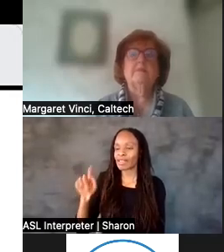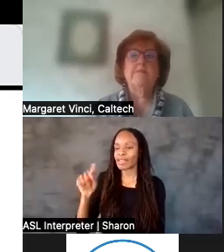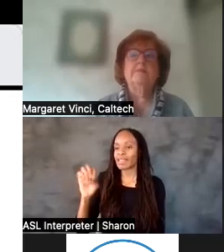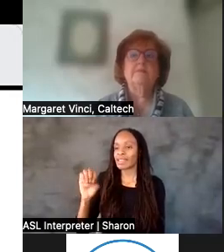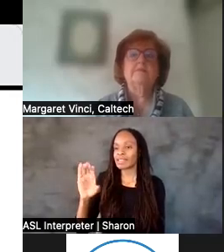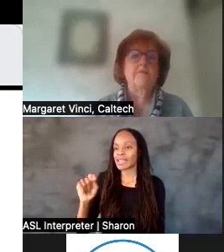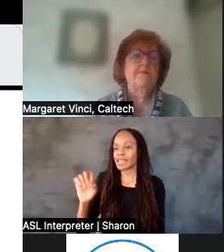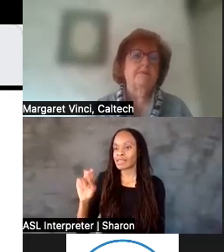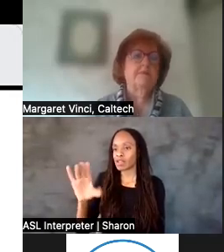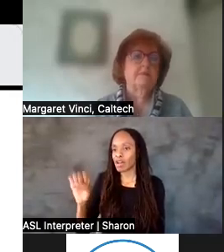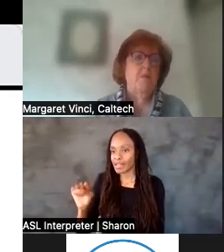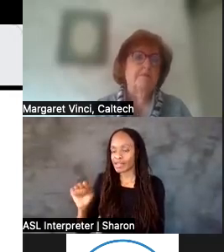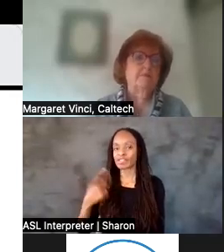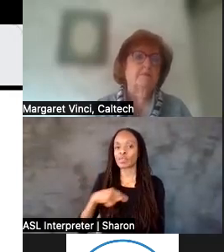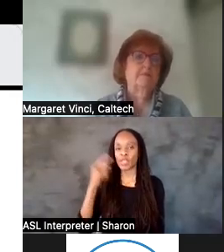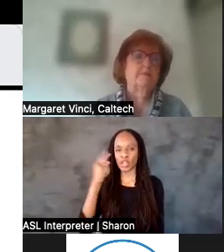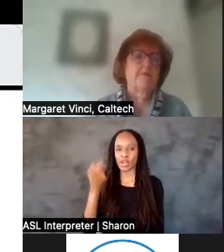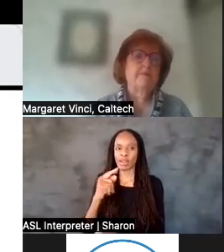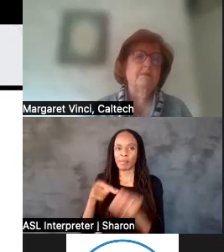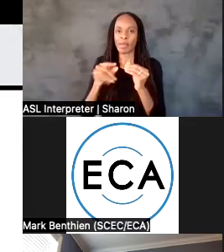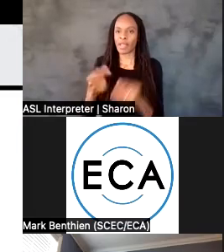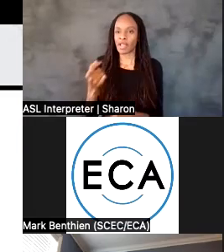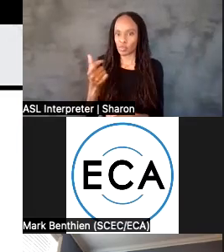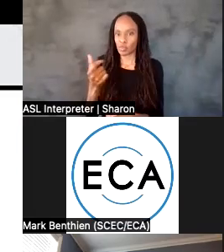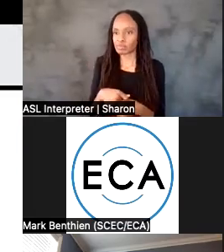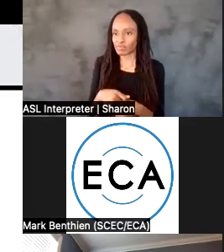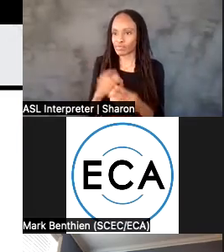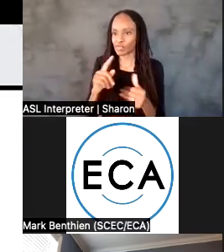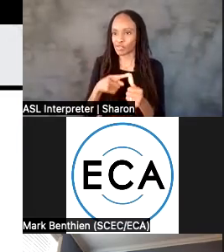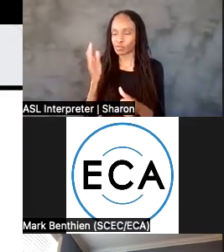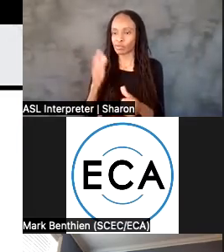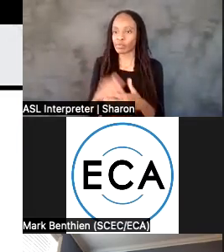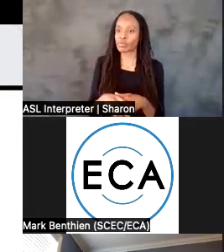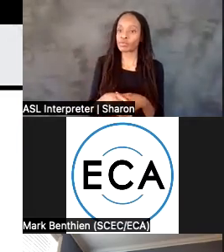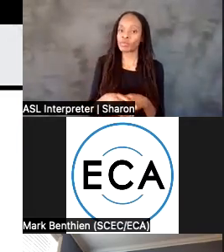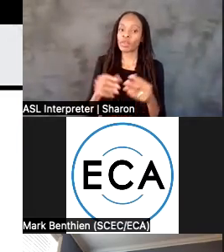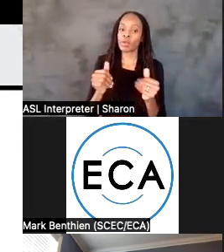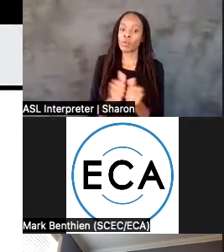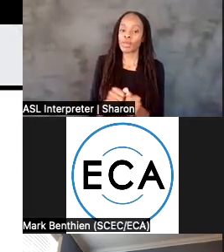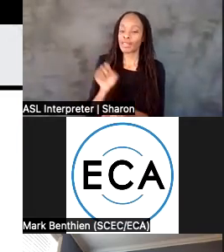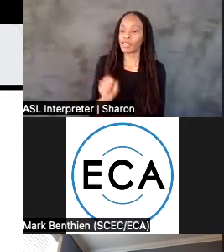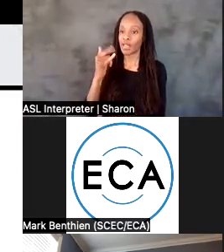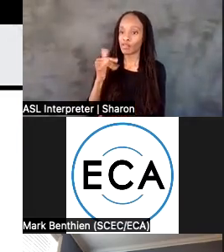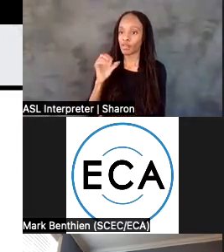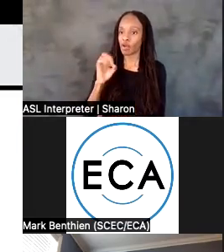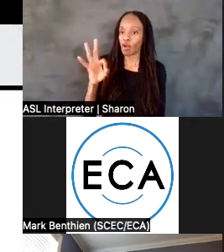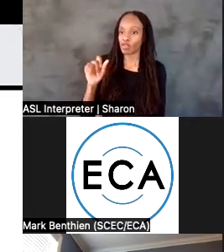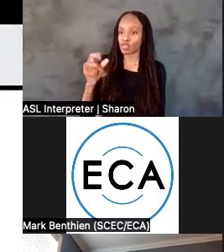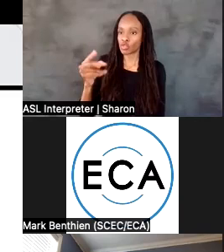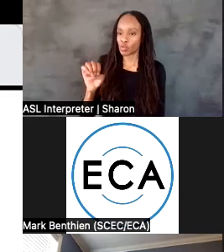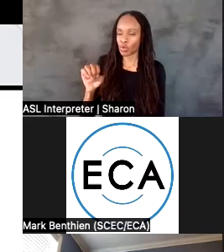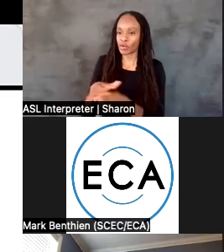we heard a little bit about in the first one, off the Southern California offshore region in particular. He has mapped the